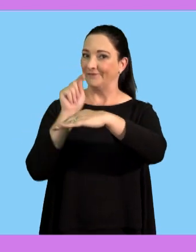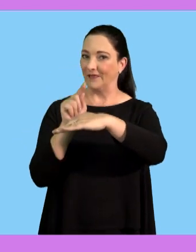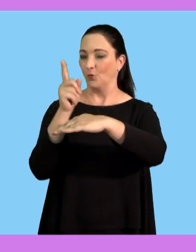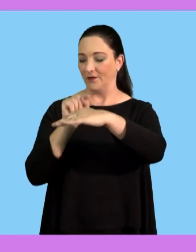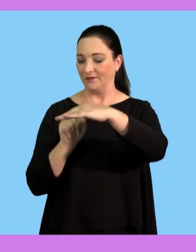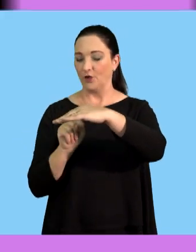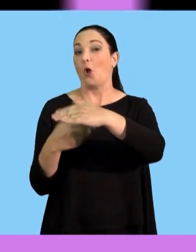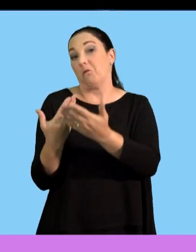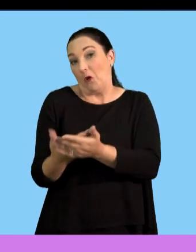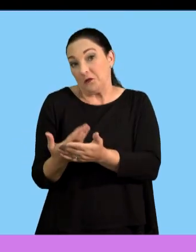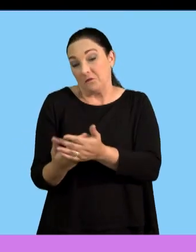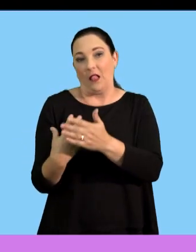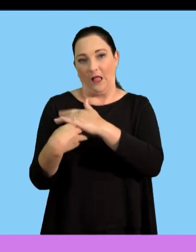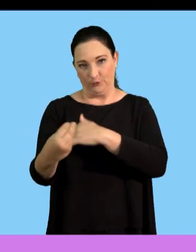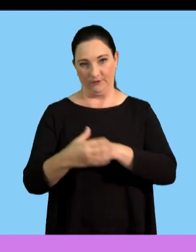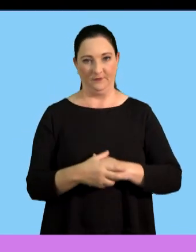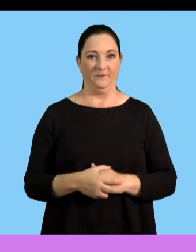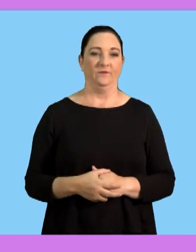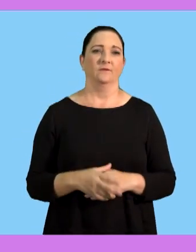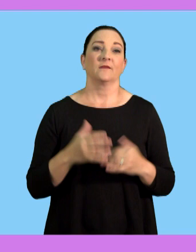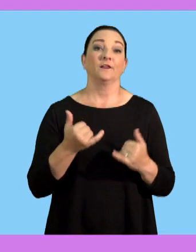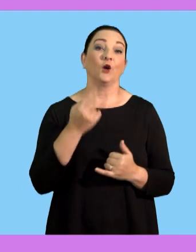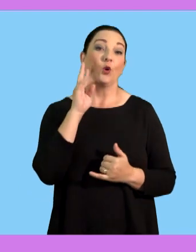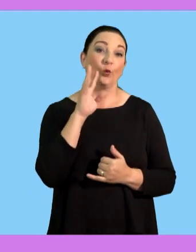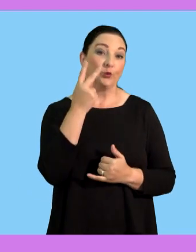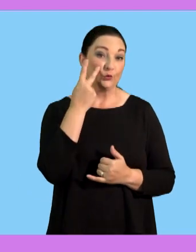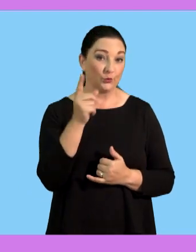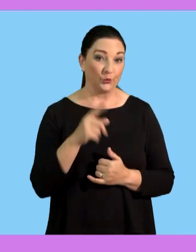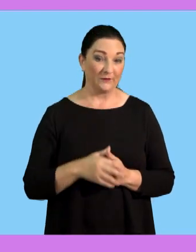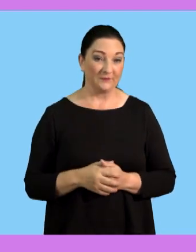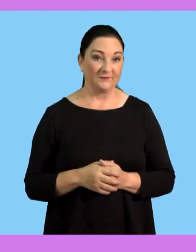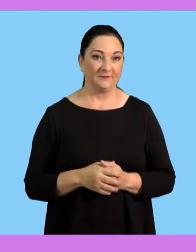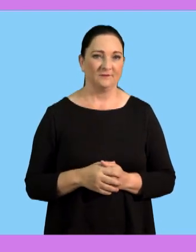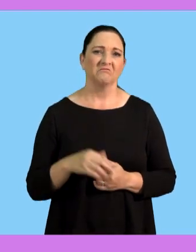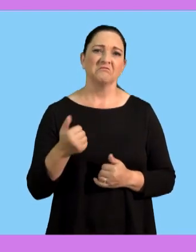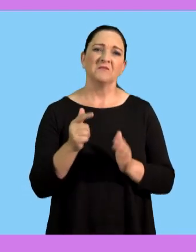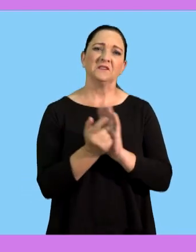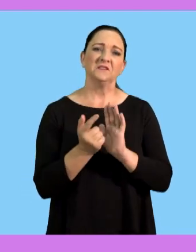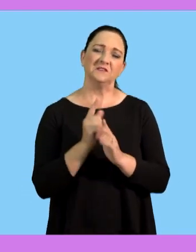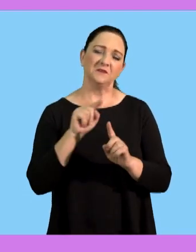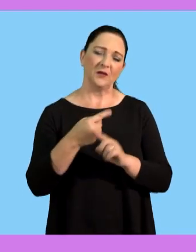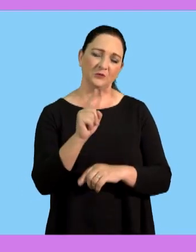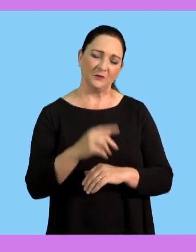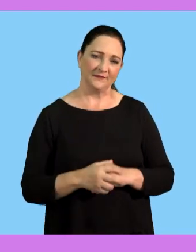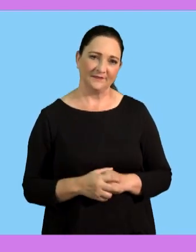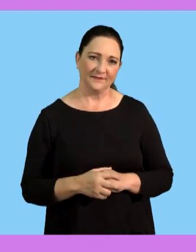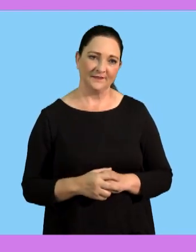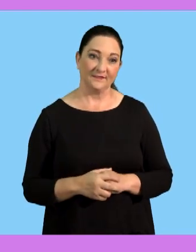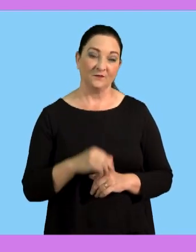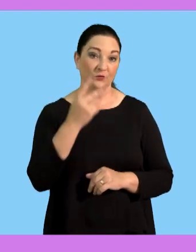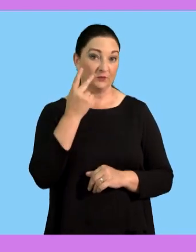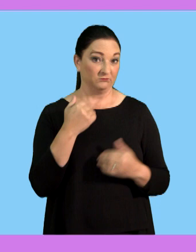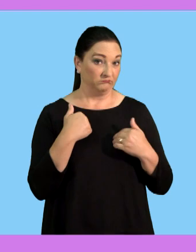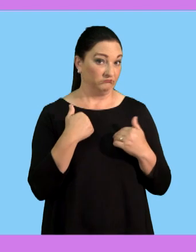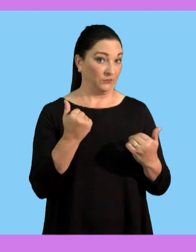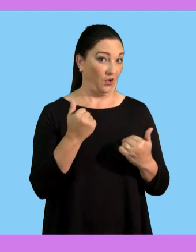possible outcomes. All right, so now we'll be looking at what this lesson will be all about. So here